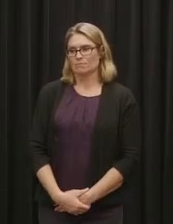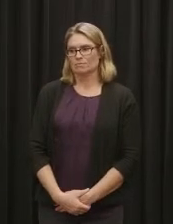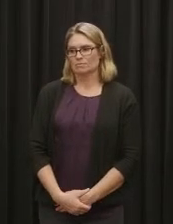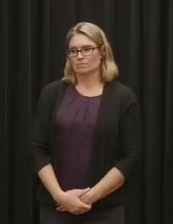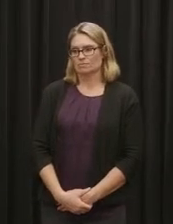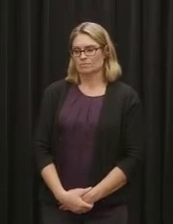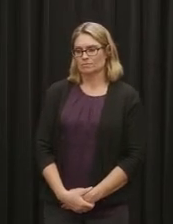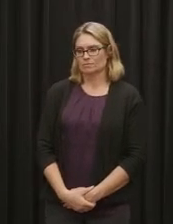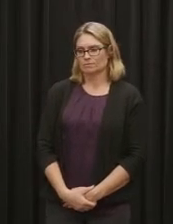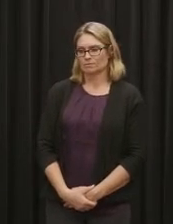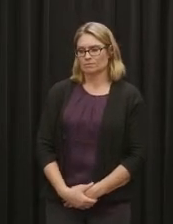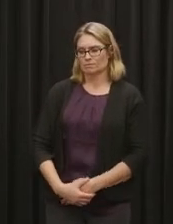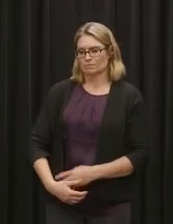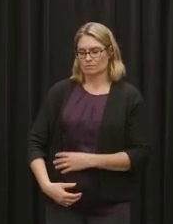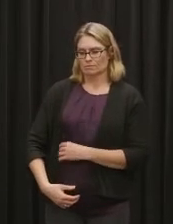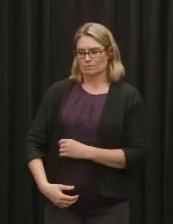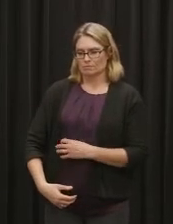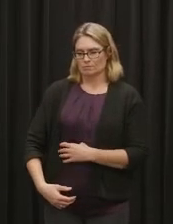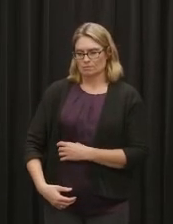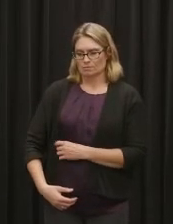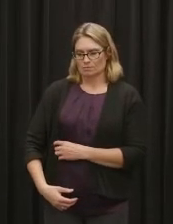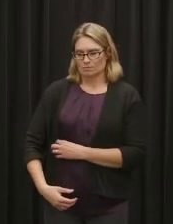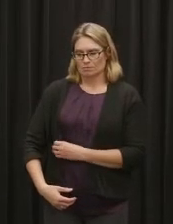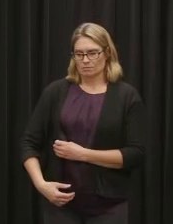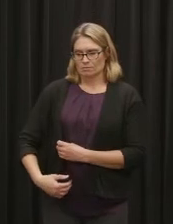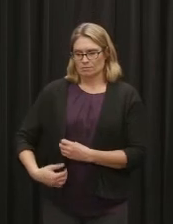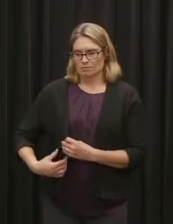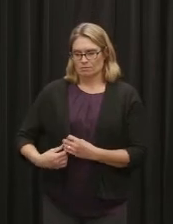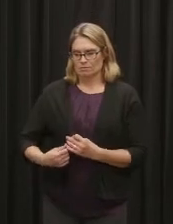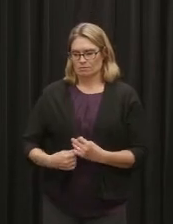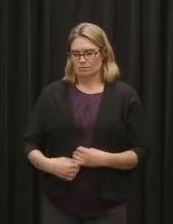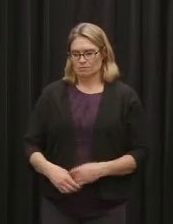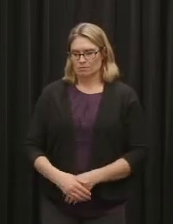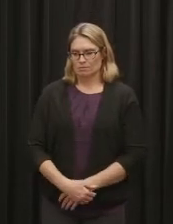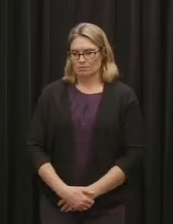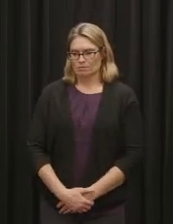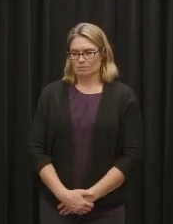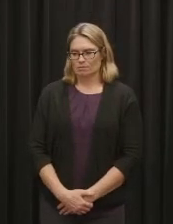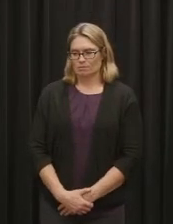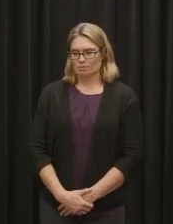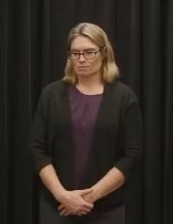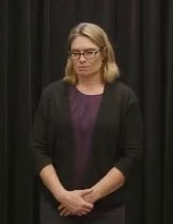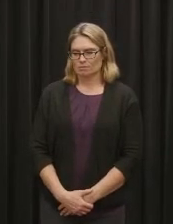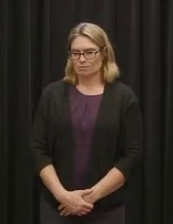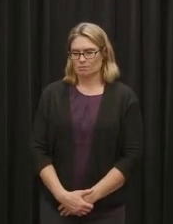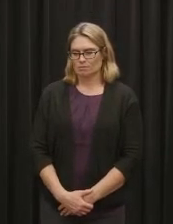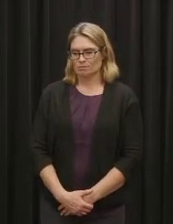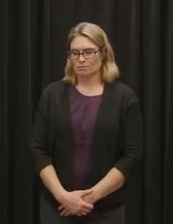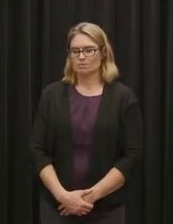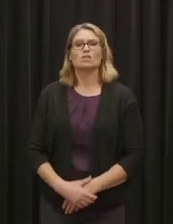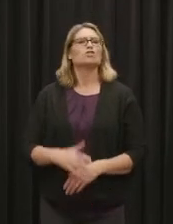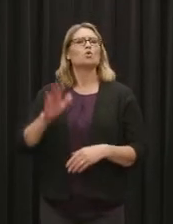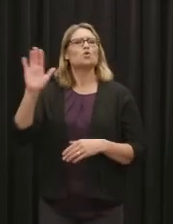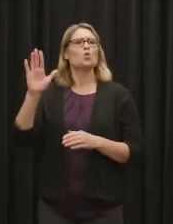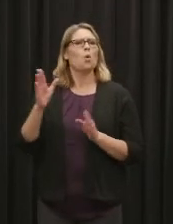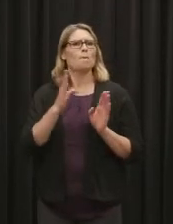What information can you tell us about the plan that you've developed for